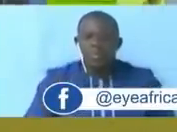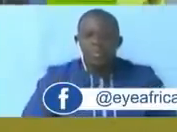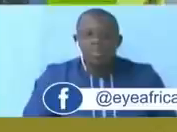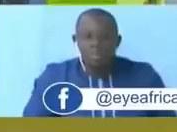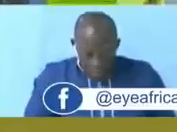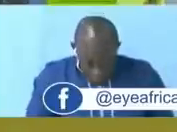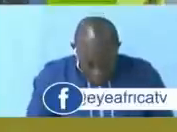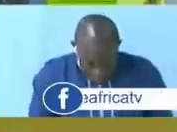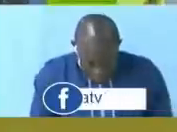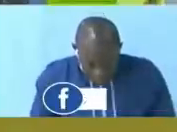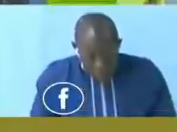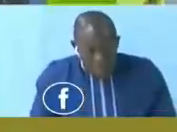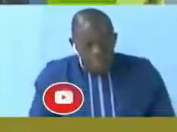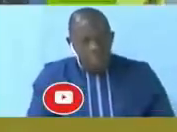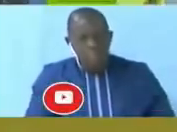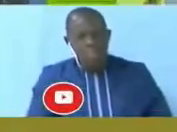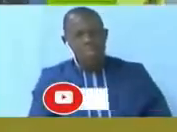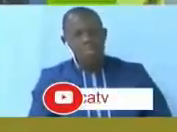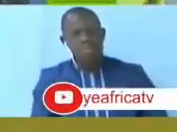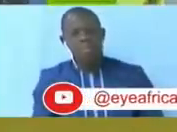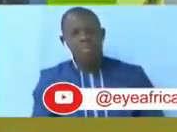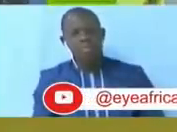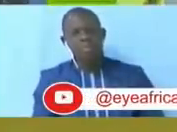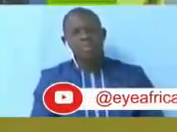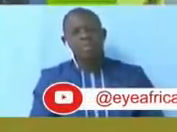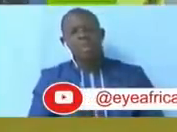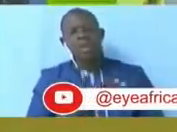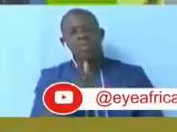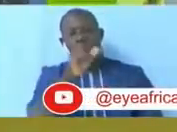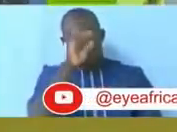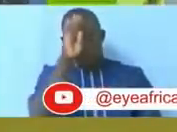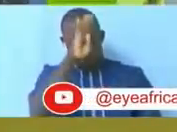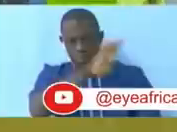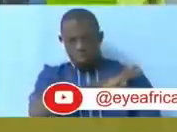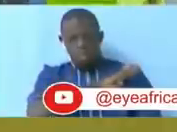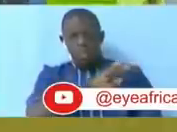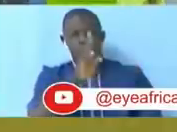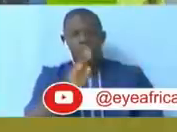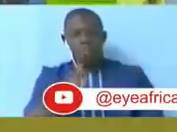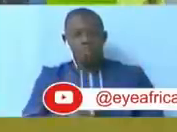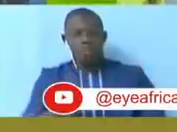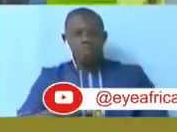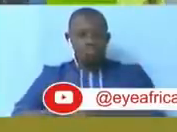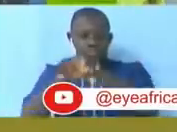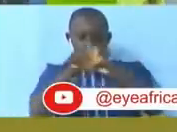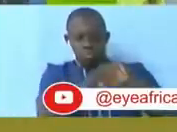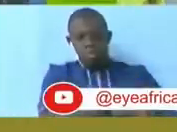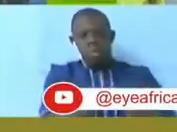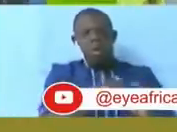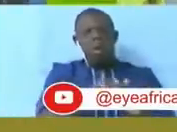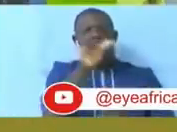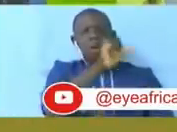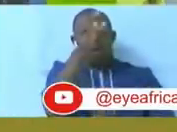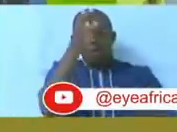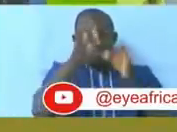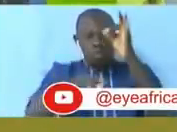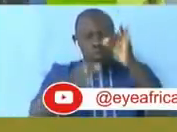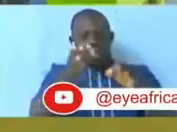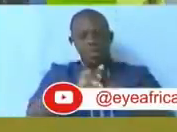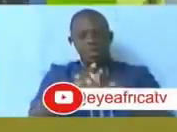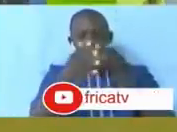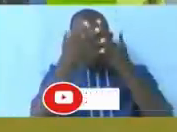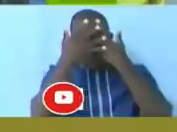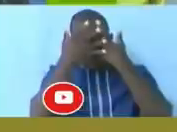I had already investigated the matter involving the Al-Rawi brothers who were taken to Guantanamo Bay in Al-Rawi brothers